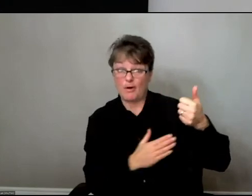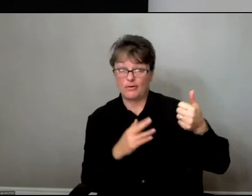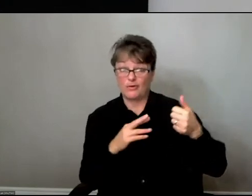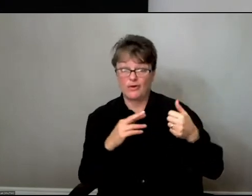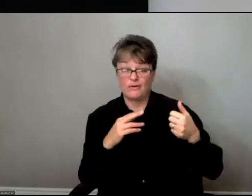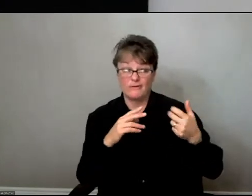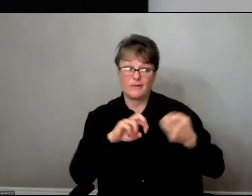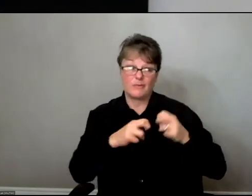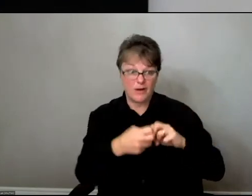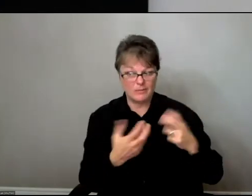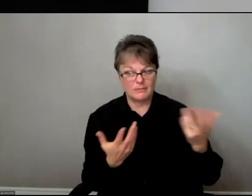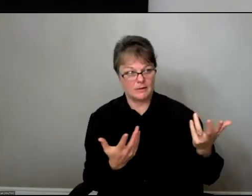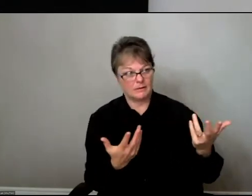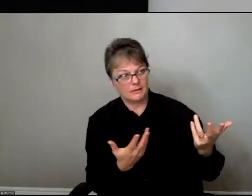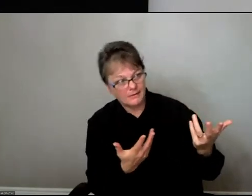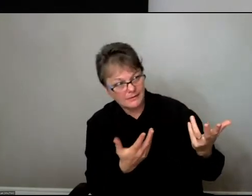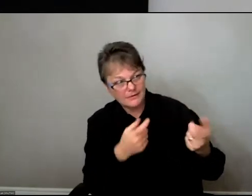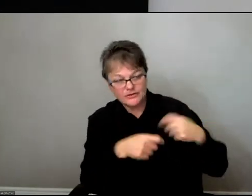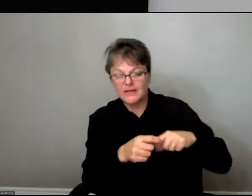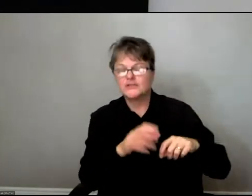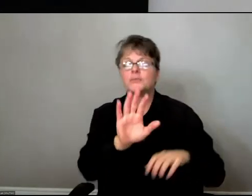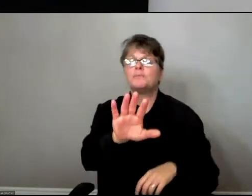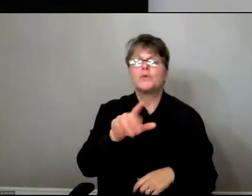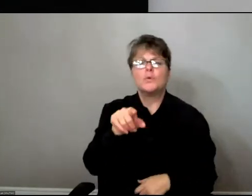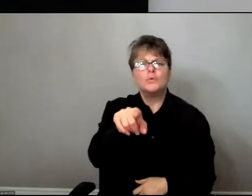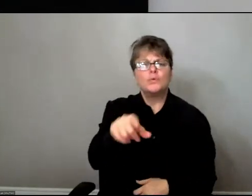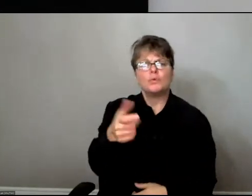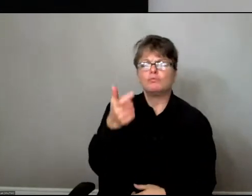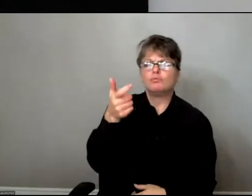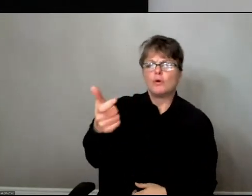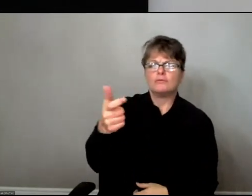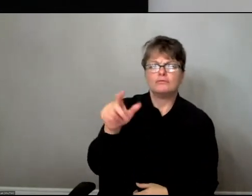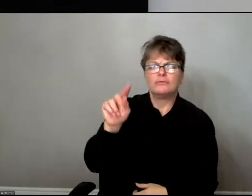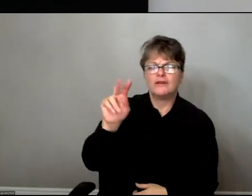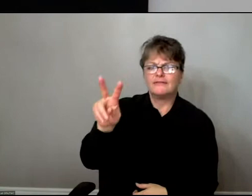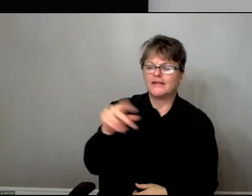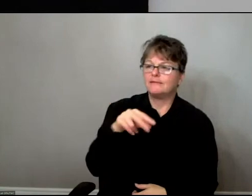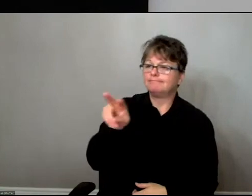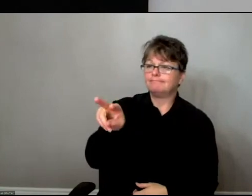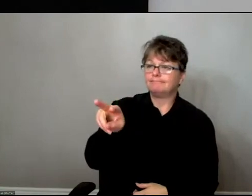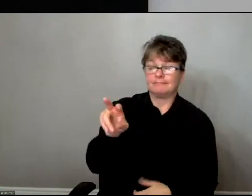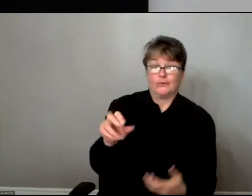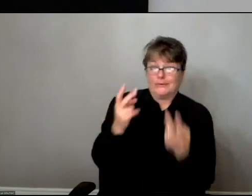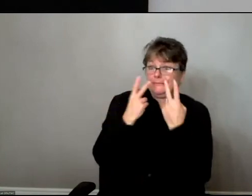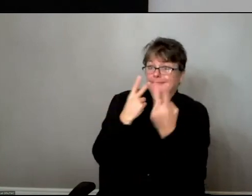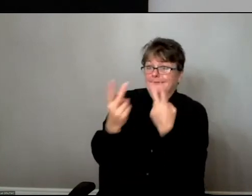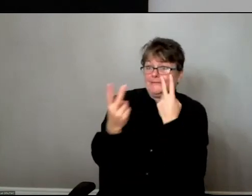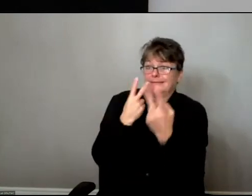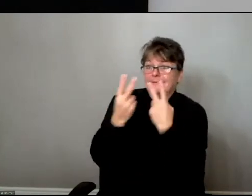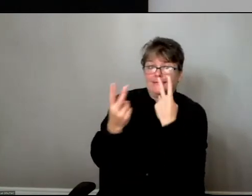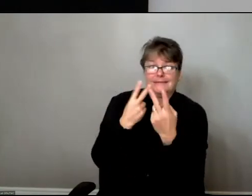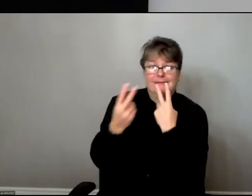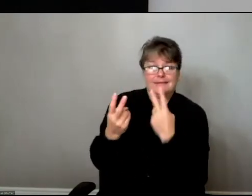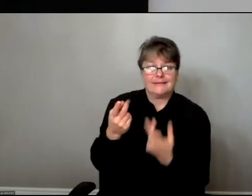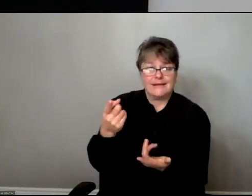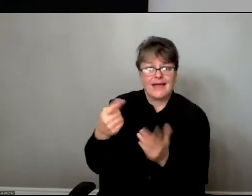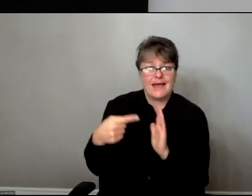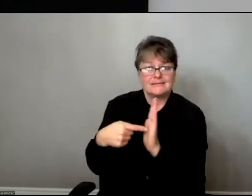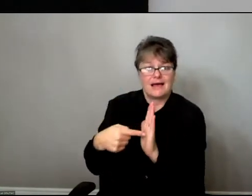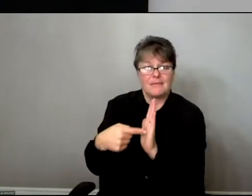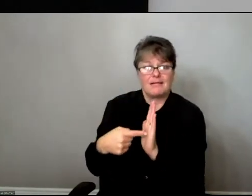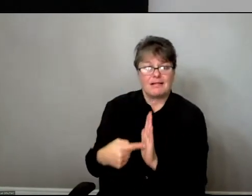have to do is turn on the TV, and it's there in front of you every day. That, to me, is very